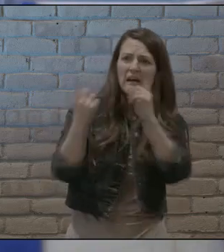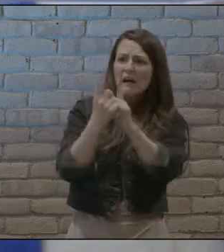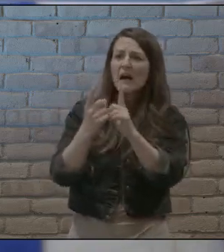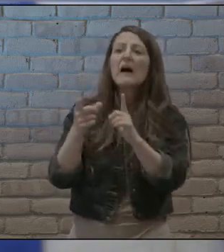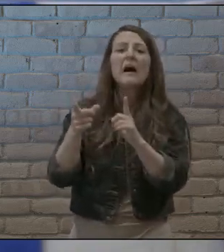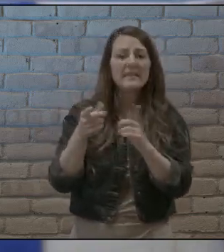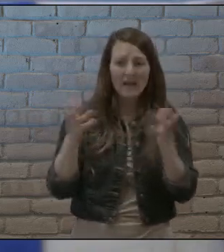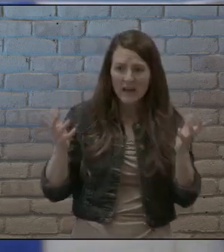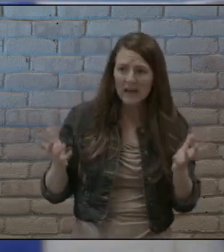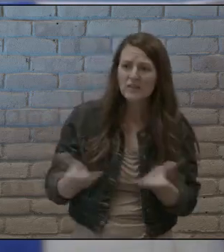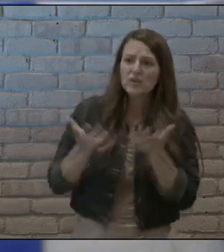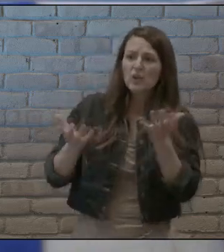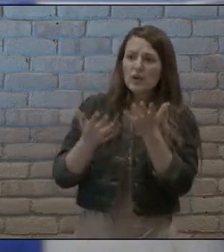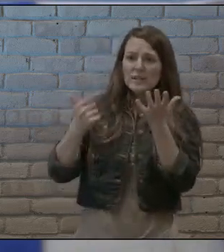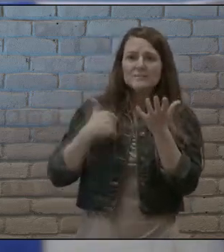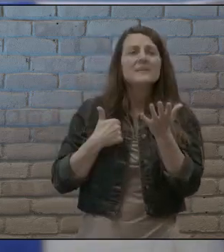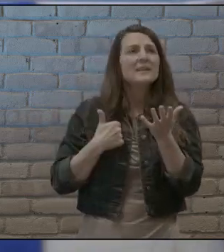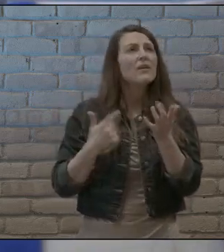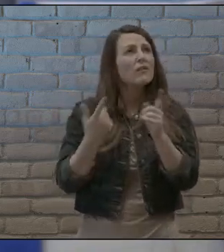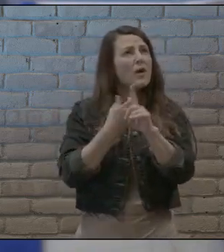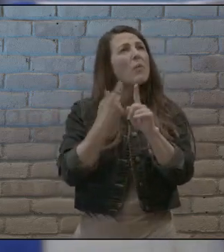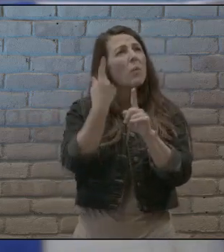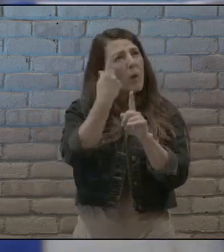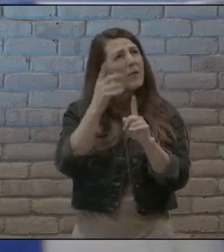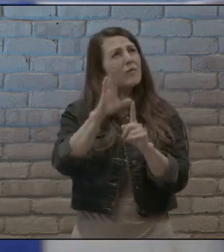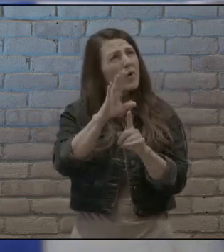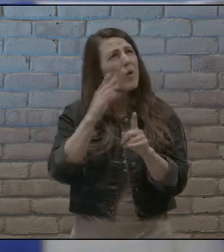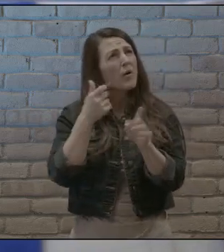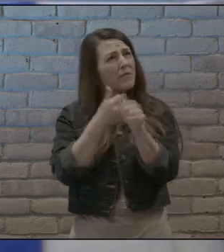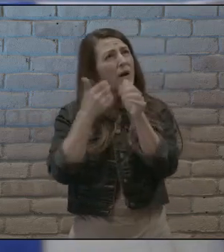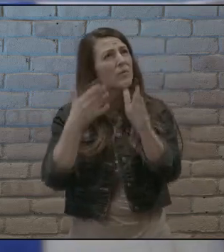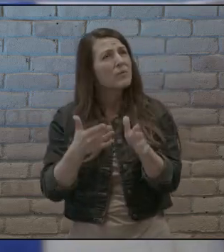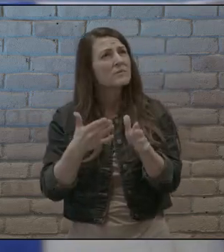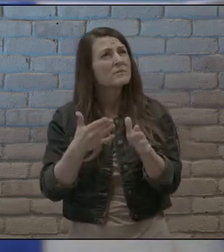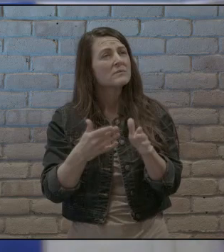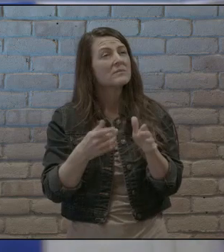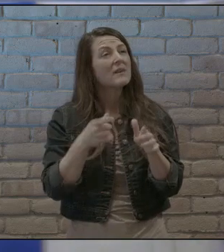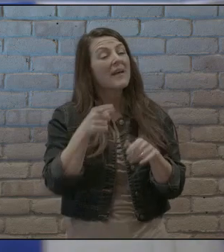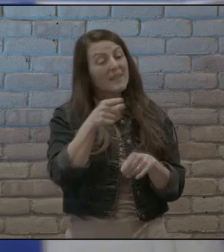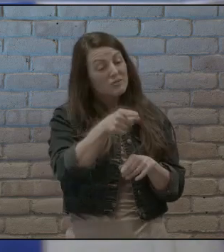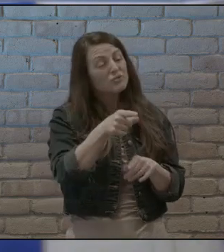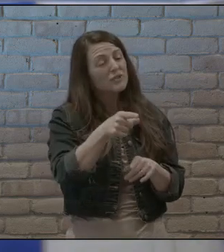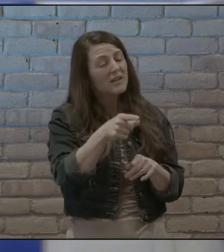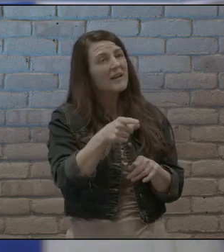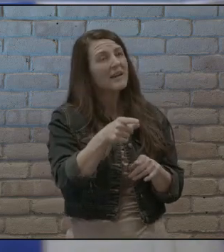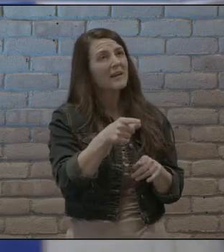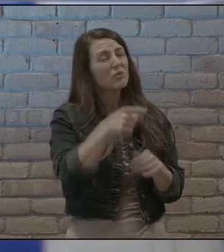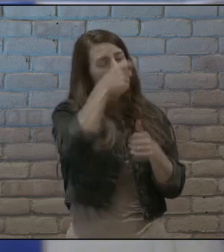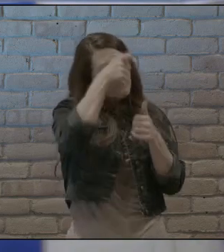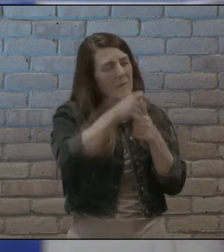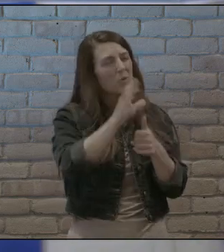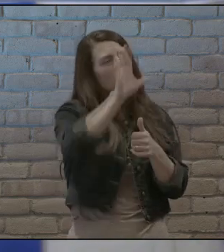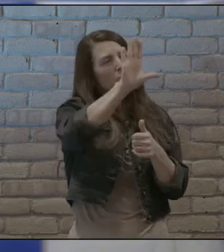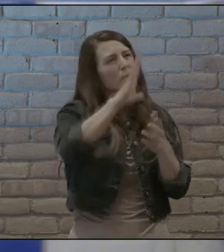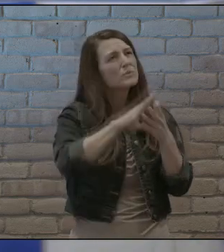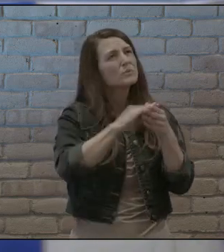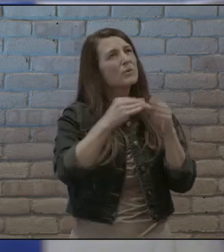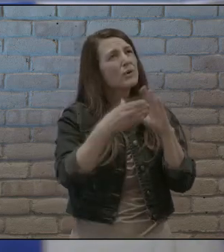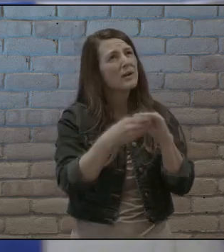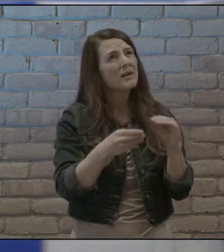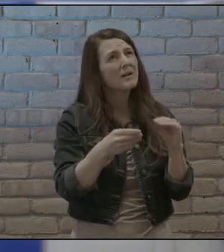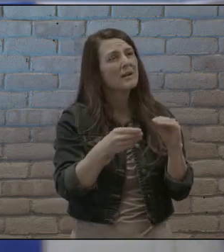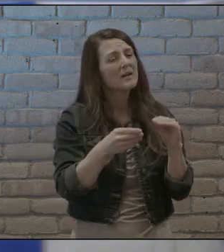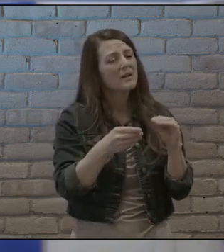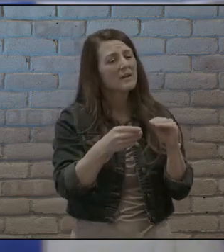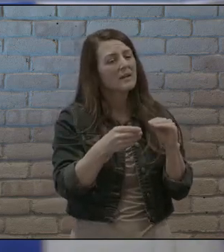received encouragement from another one of your followers. And then she went to your story and she was reminded